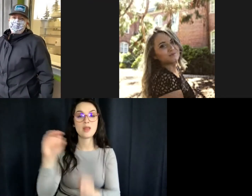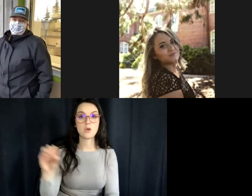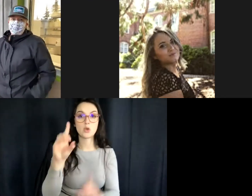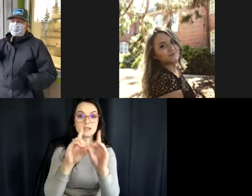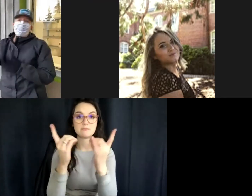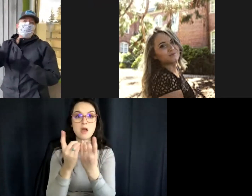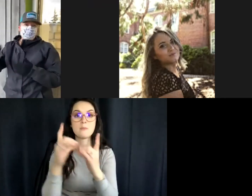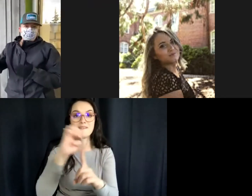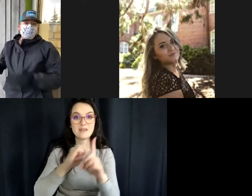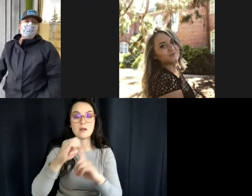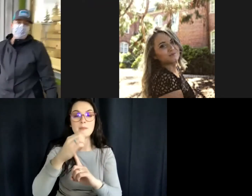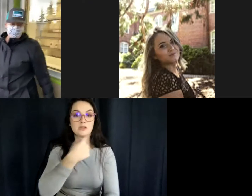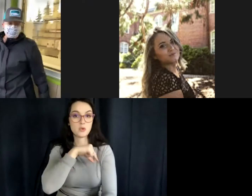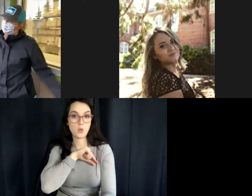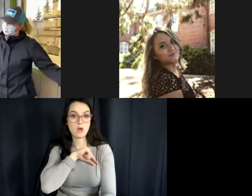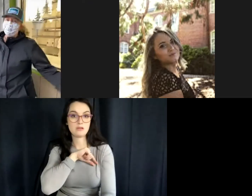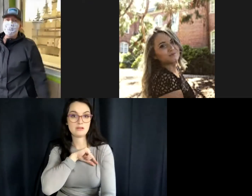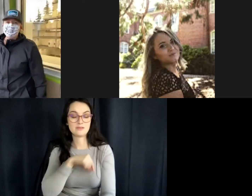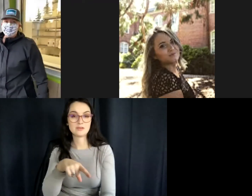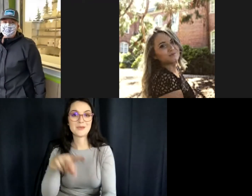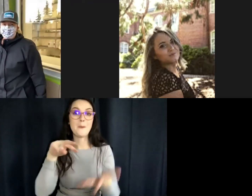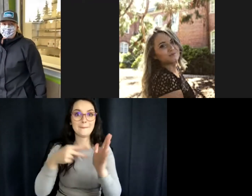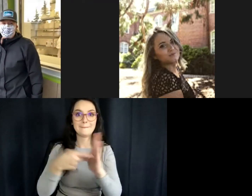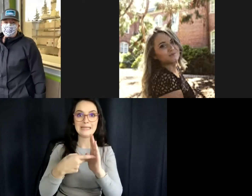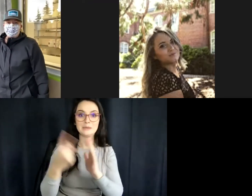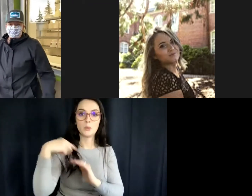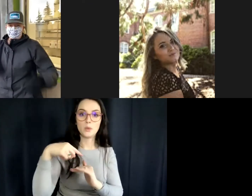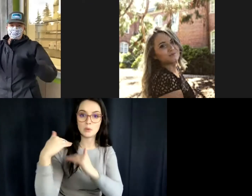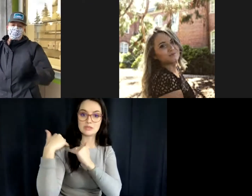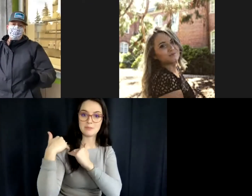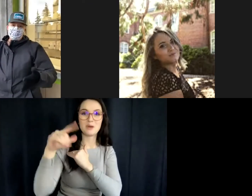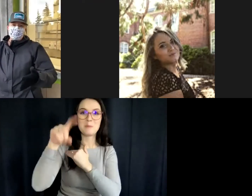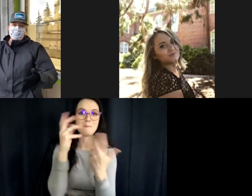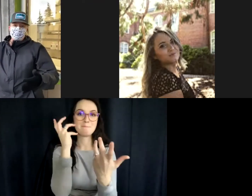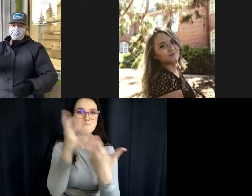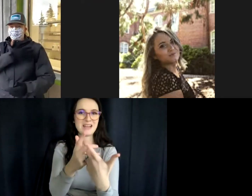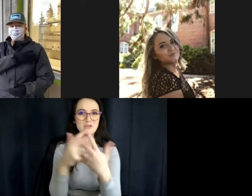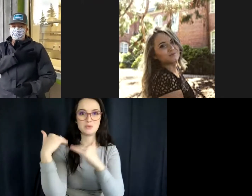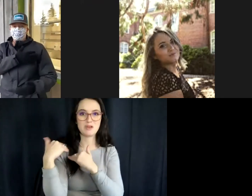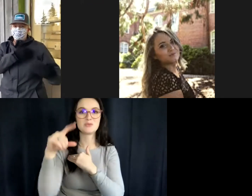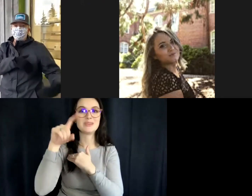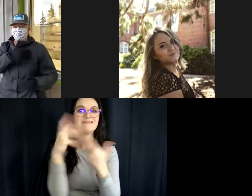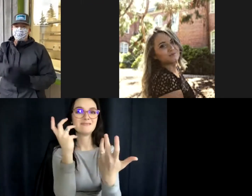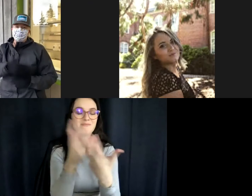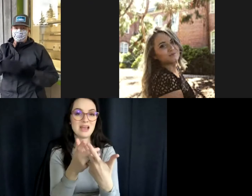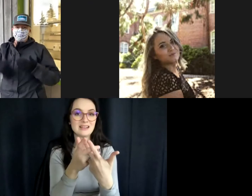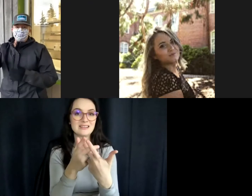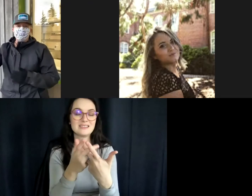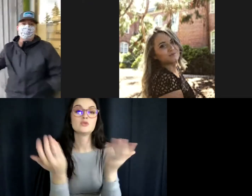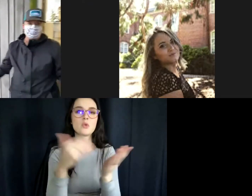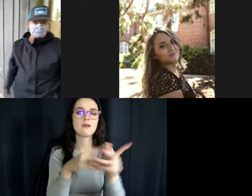lot of science that goes on here. We actually have a lab. Maybe we can look in here real quick. Oh, yeah, look at the lab coats even. It's very official. And